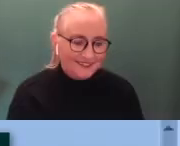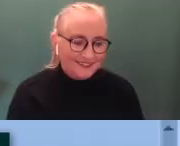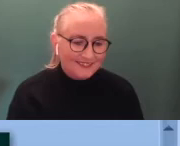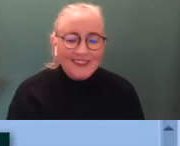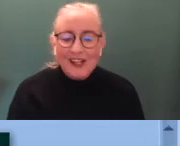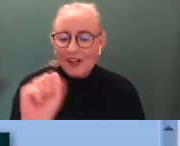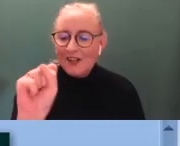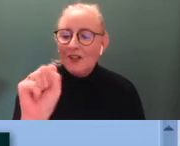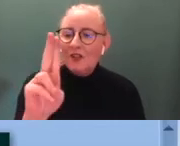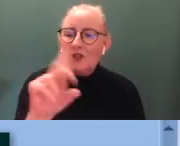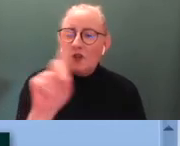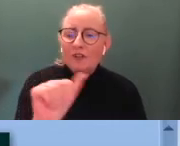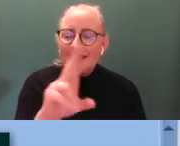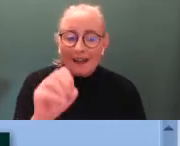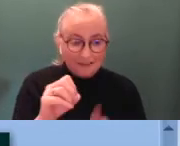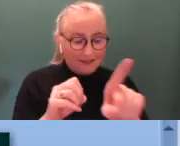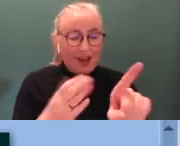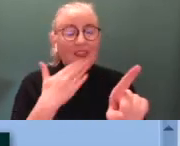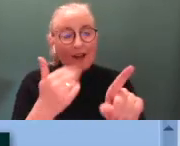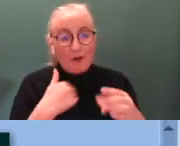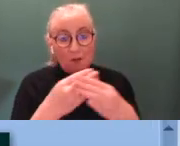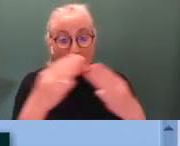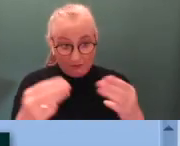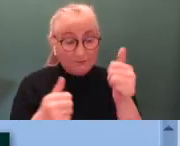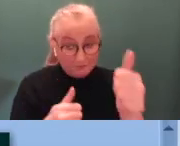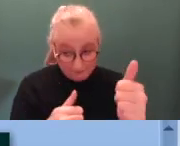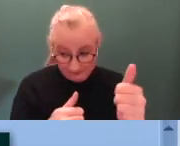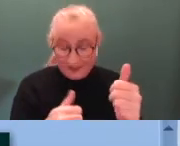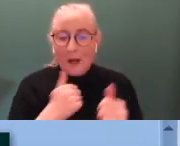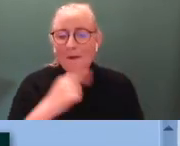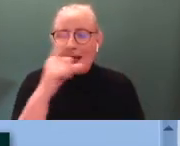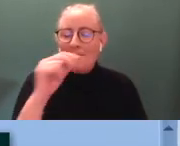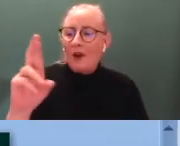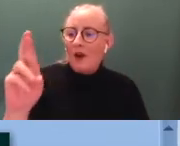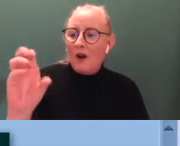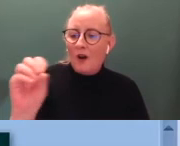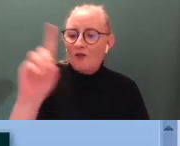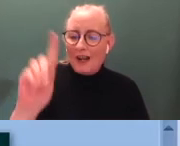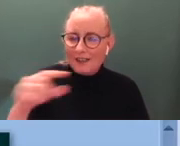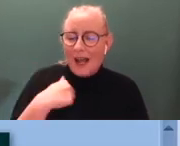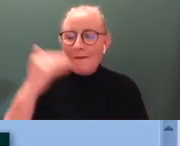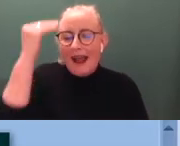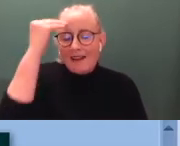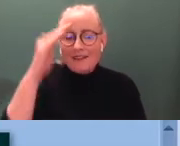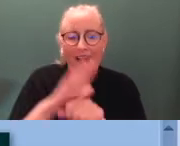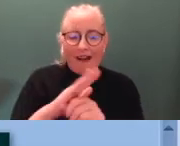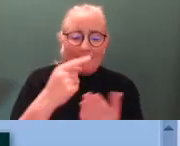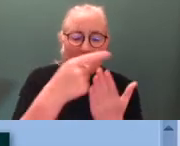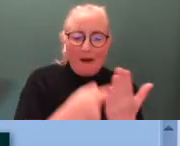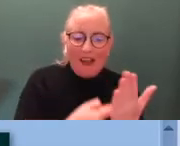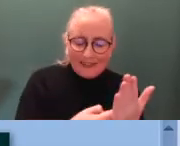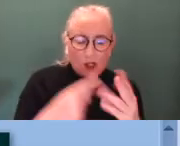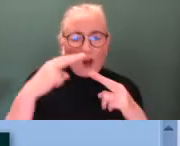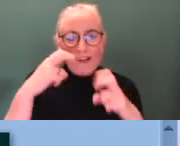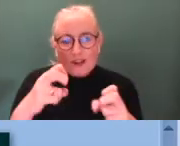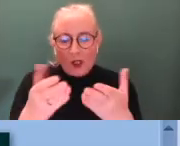Suzanne, thanks very much for that. My name is Rosalind Tamming. I'm the head of policy research